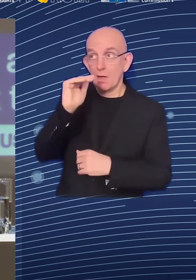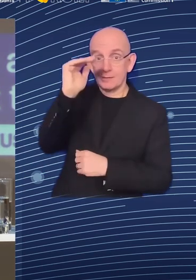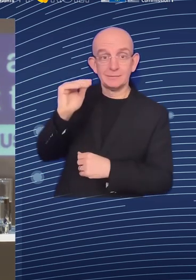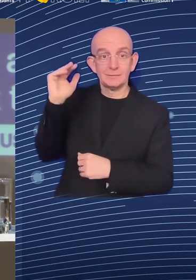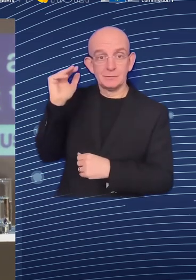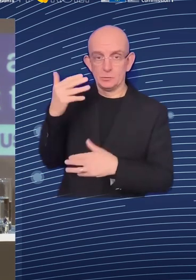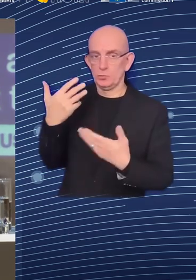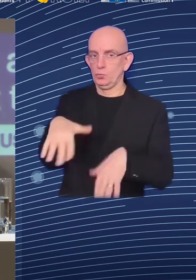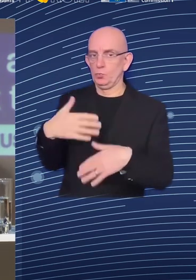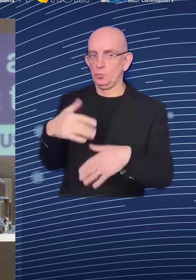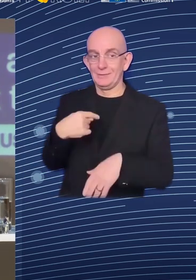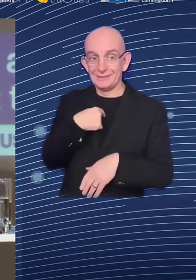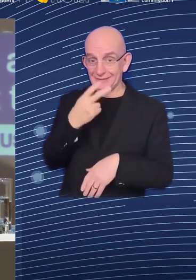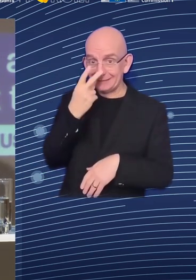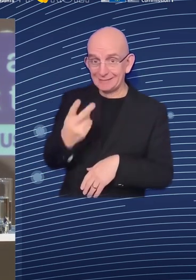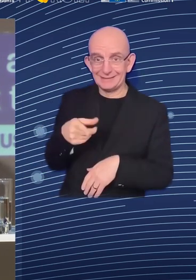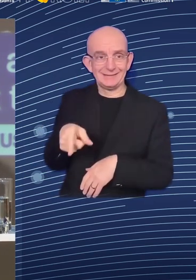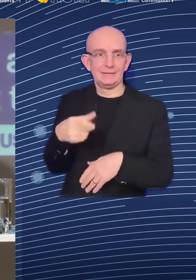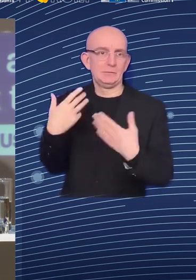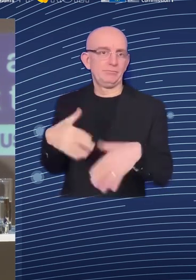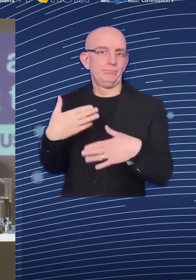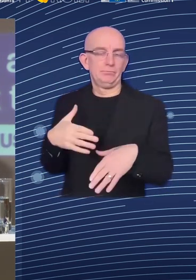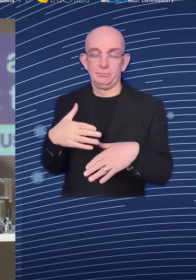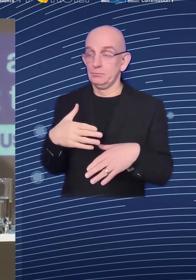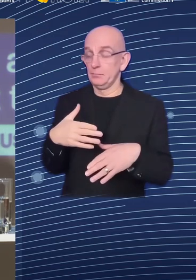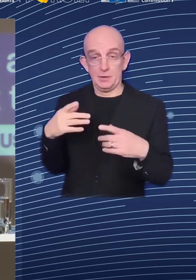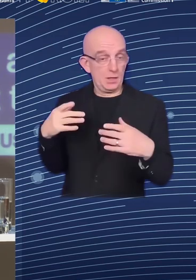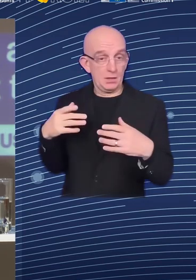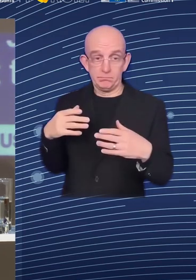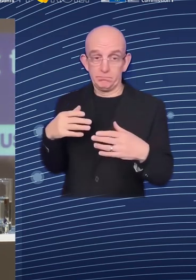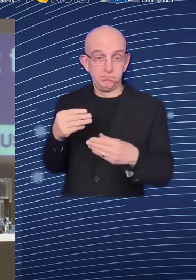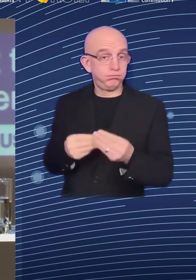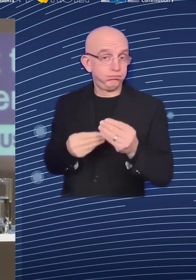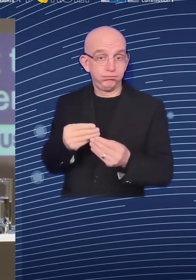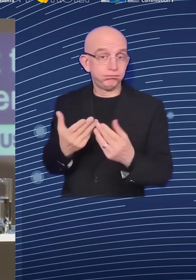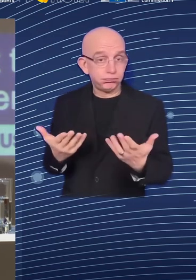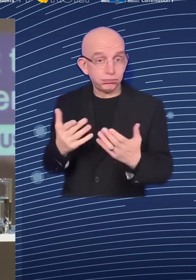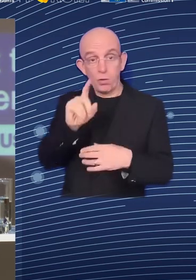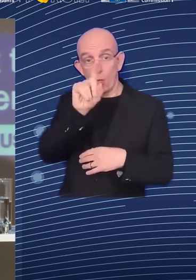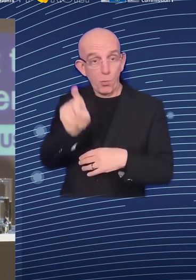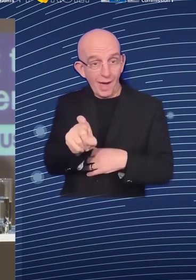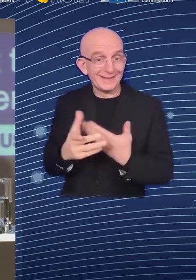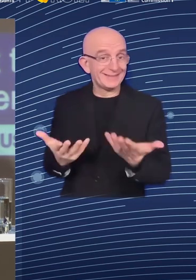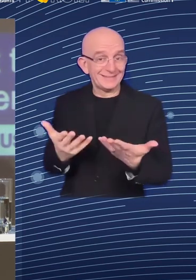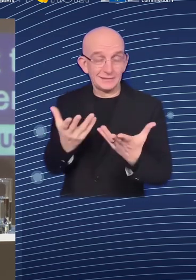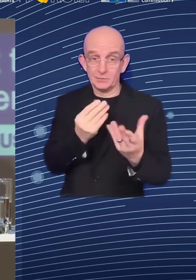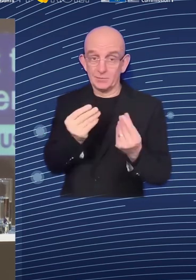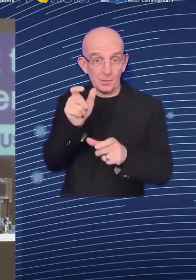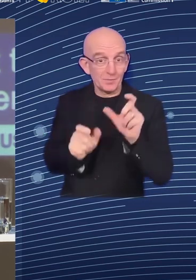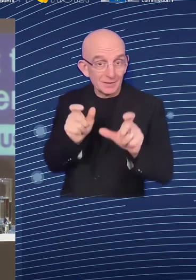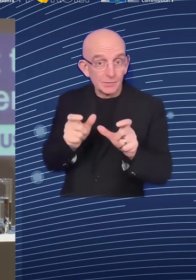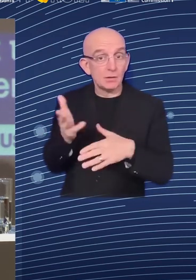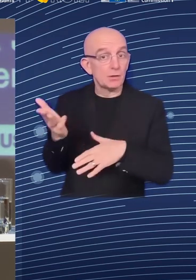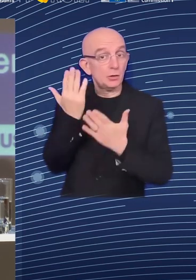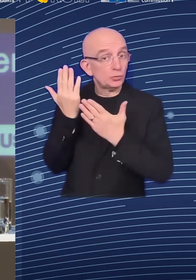plenty of pupils and students, and it's quite easy because there are someone that asks them to do that. You can